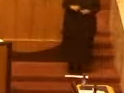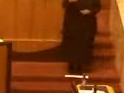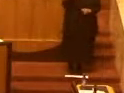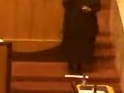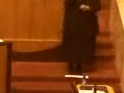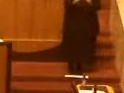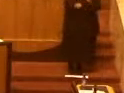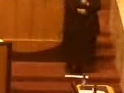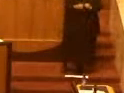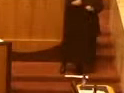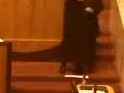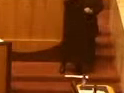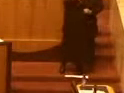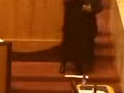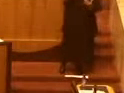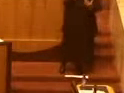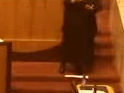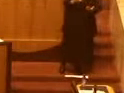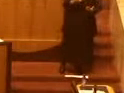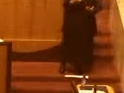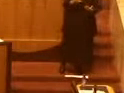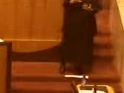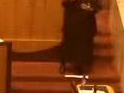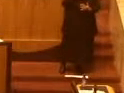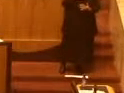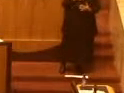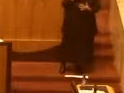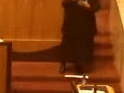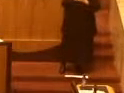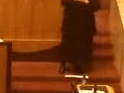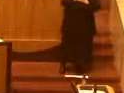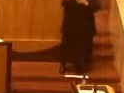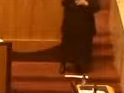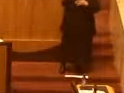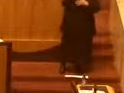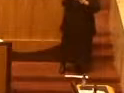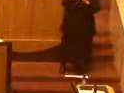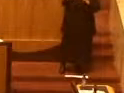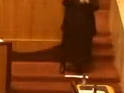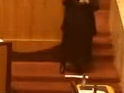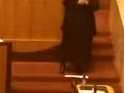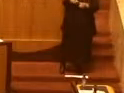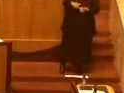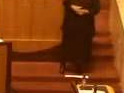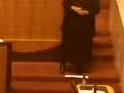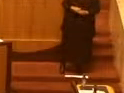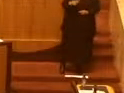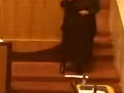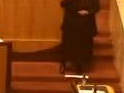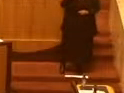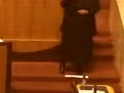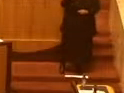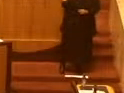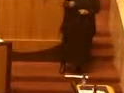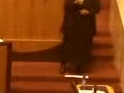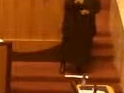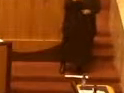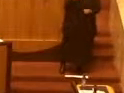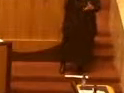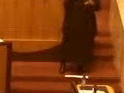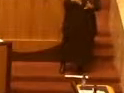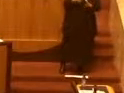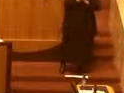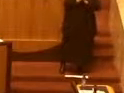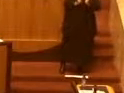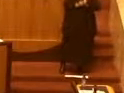I conclude, I would like to thank my beloved organization, the African National Congress, for deploying me into this